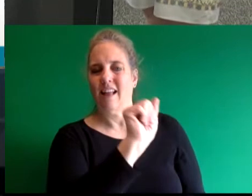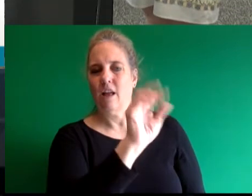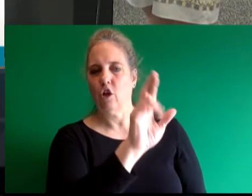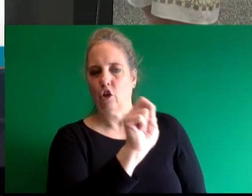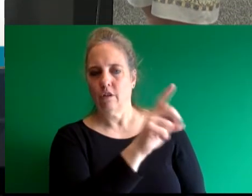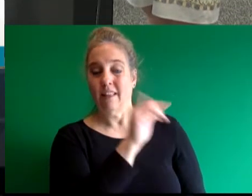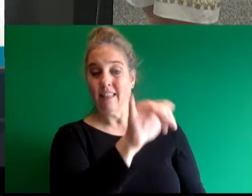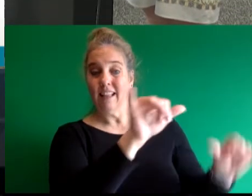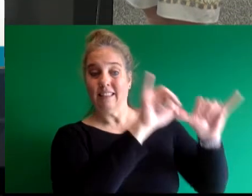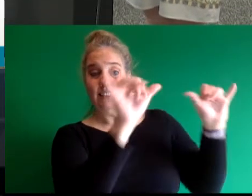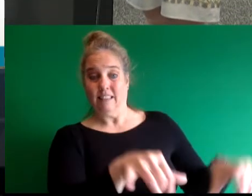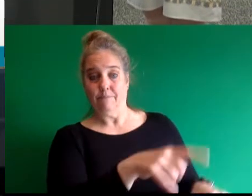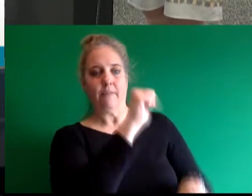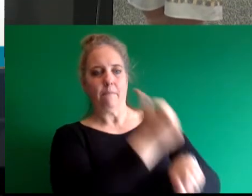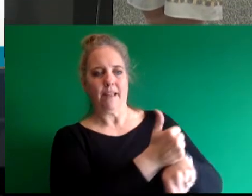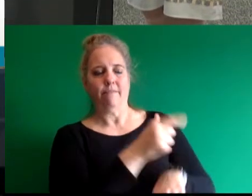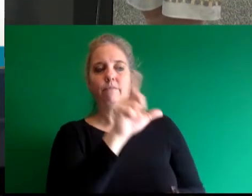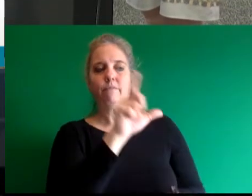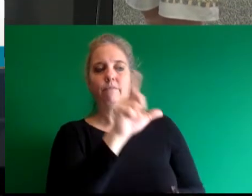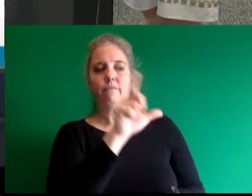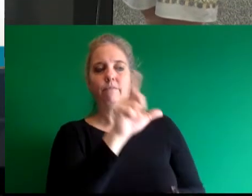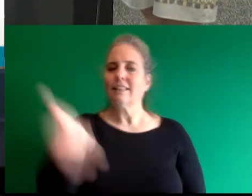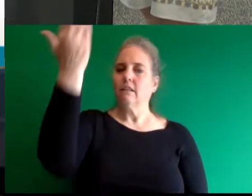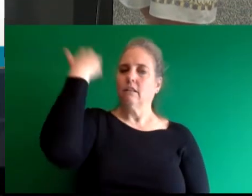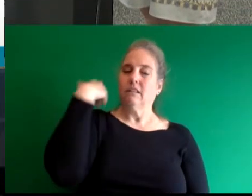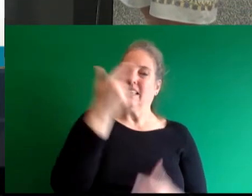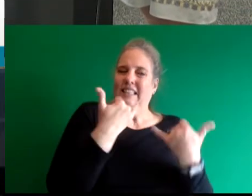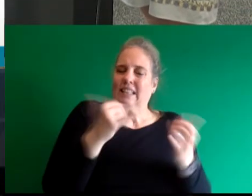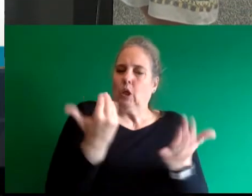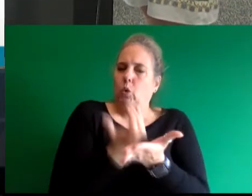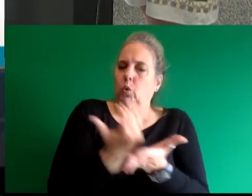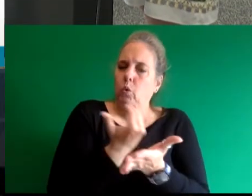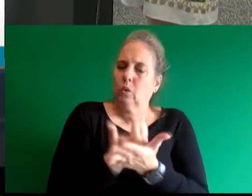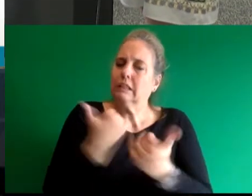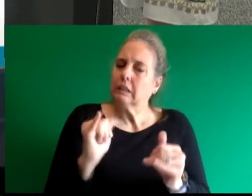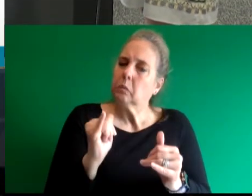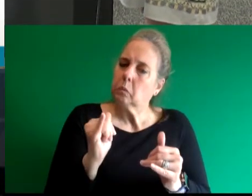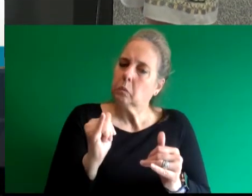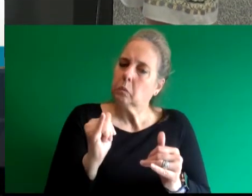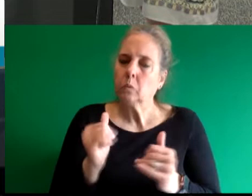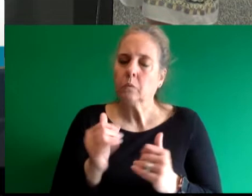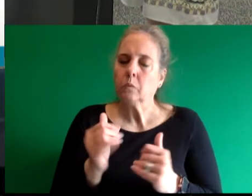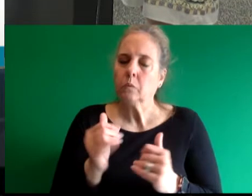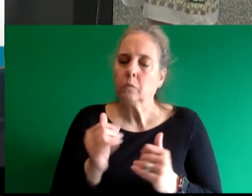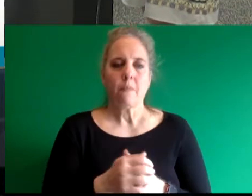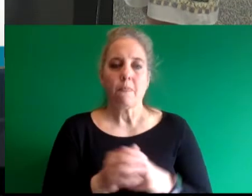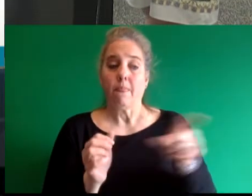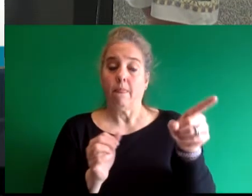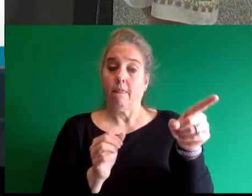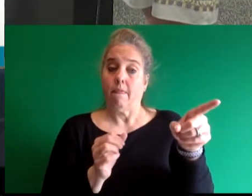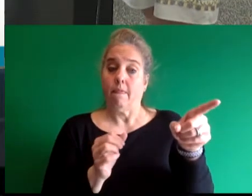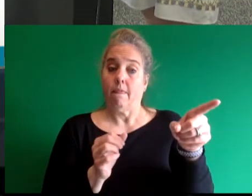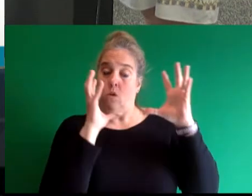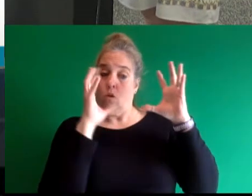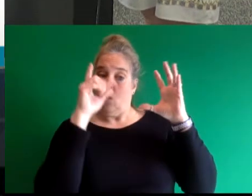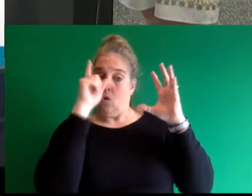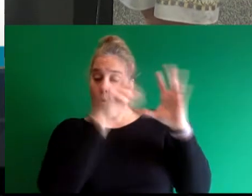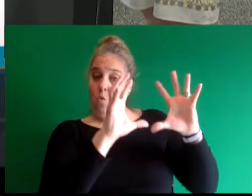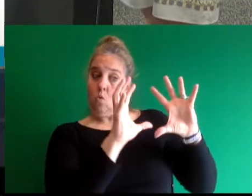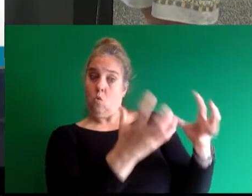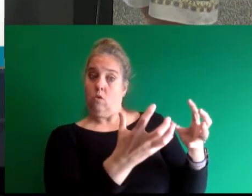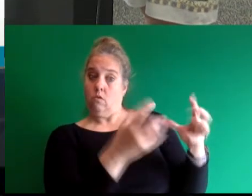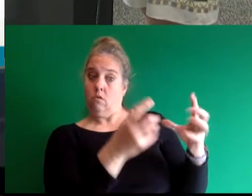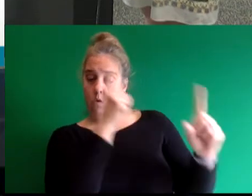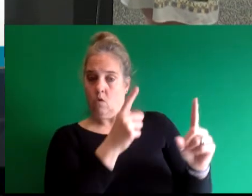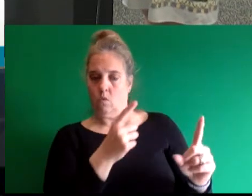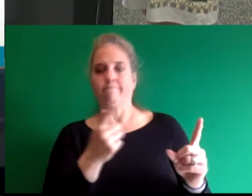new to us. And this group works to increase and improve protective factors that help to reduce harm.